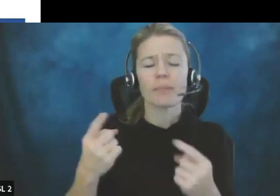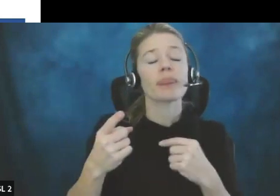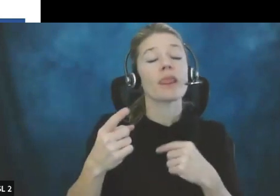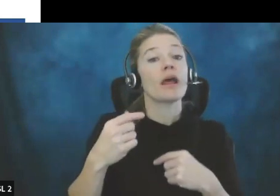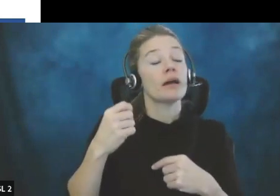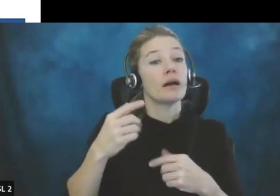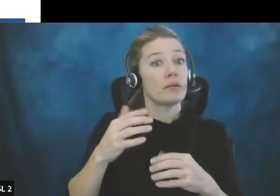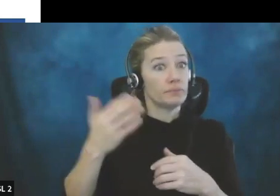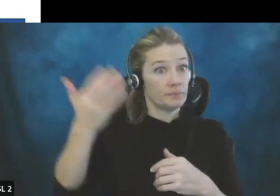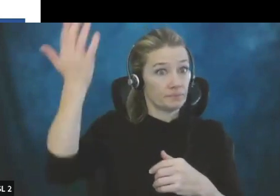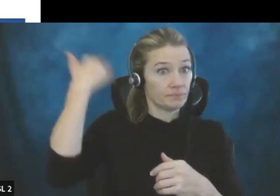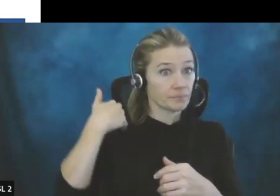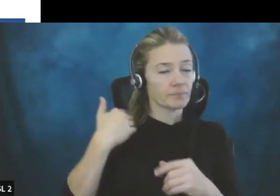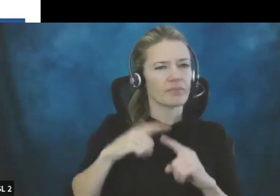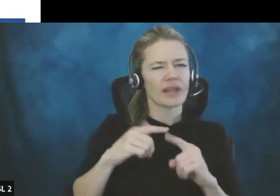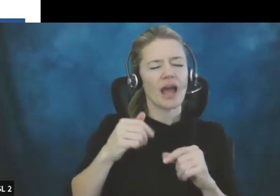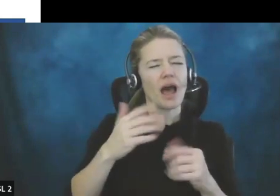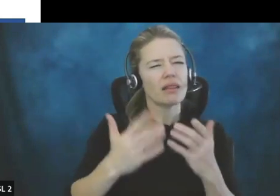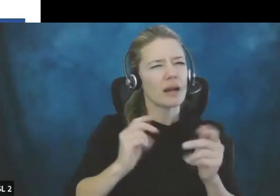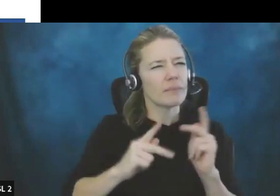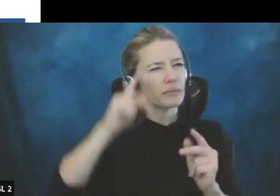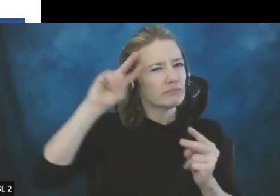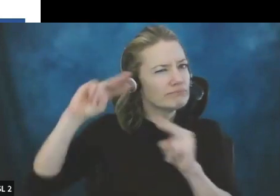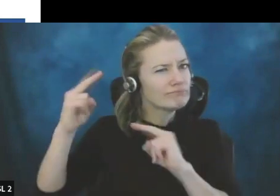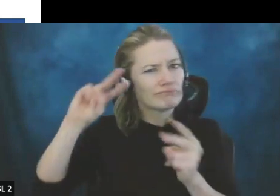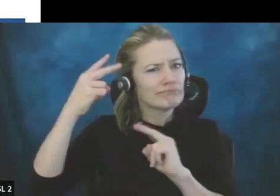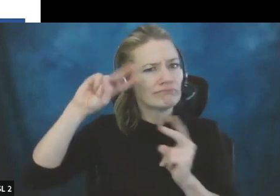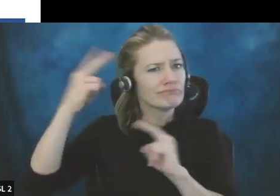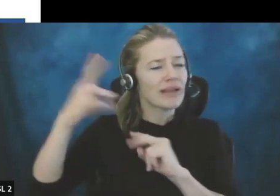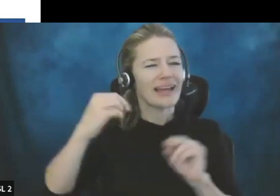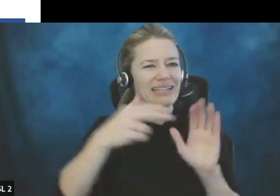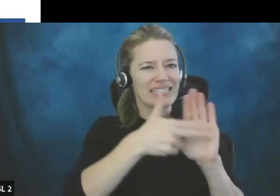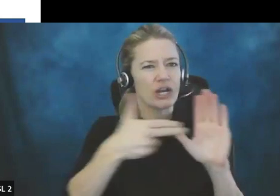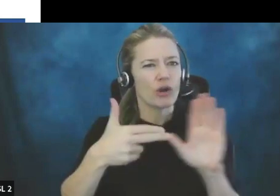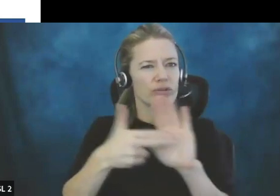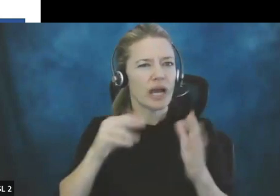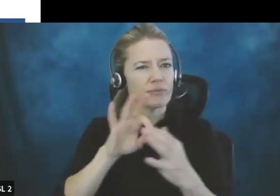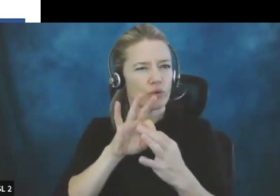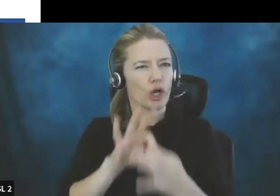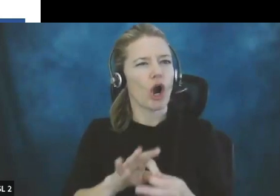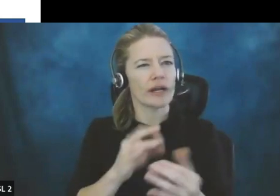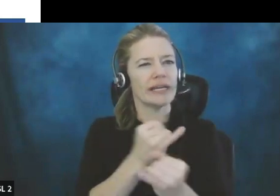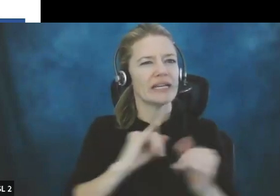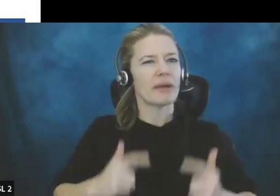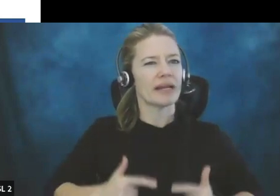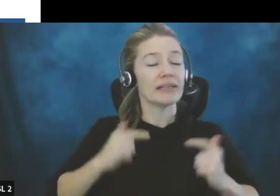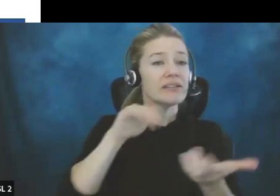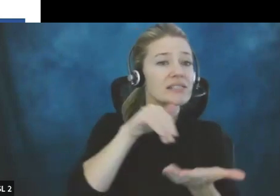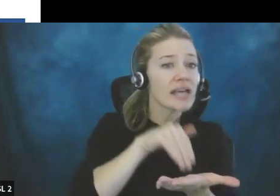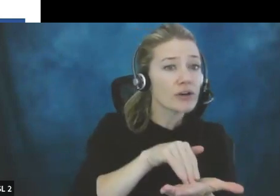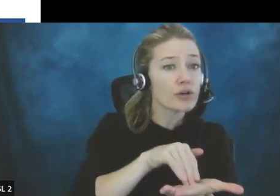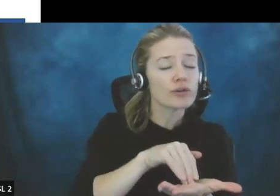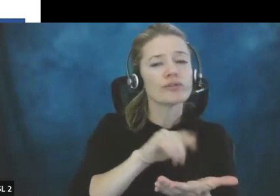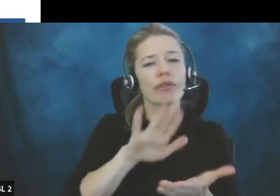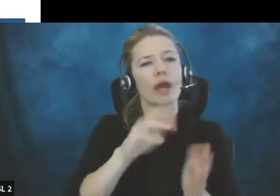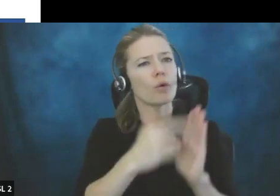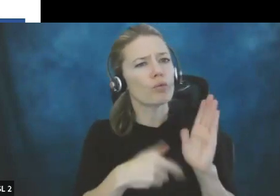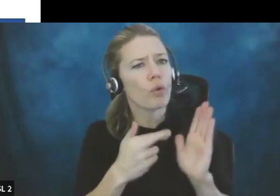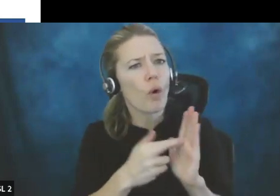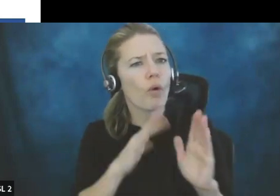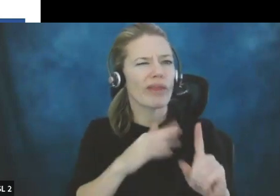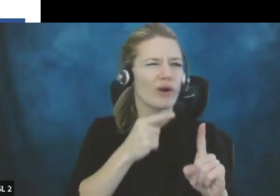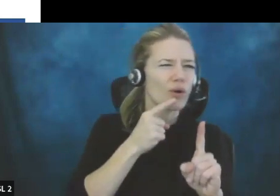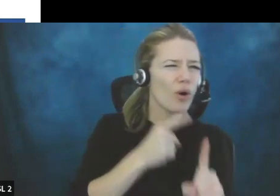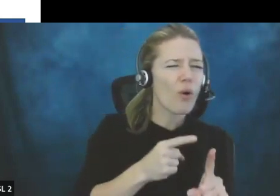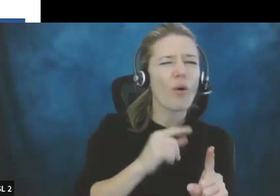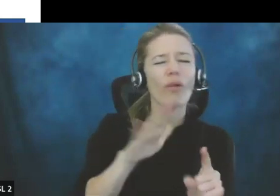networks may have had. Early on, I feel like there was a lot of misconceptions and stereotypes around the independent living centers and